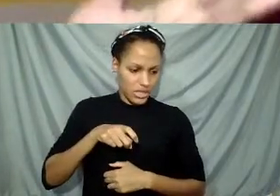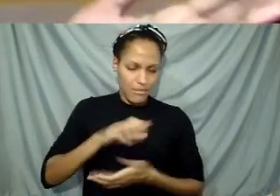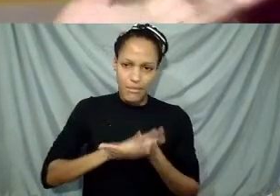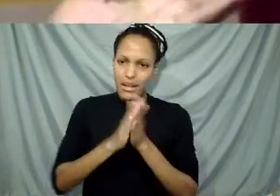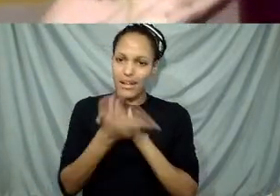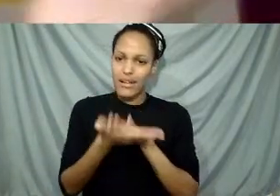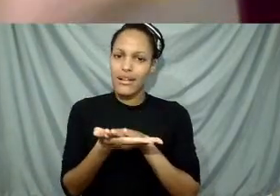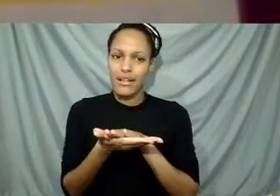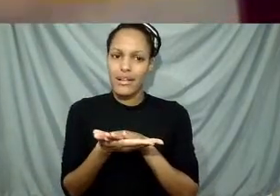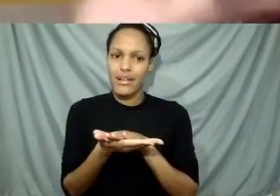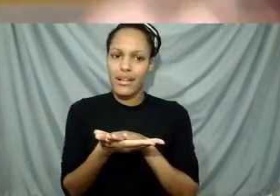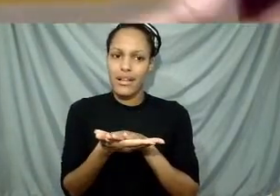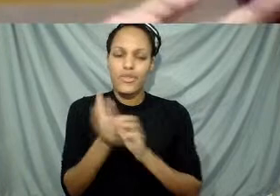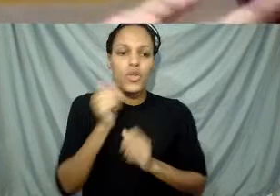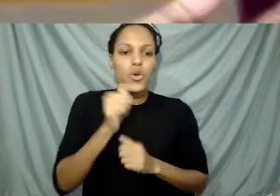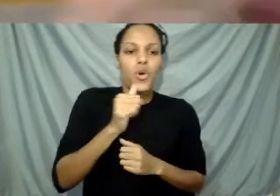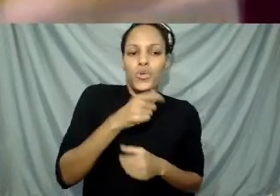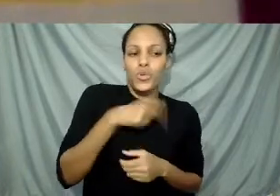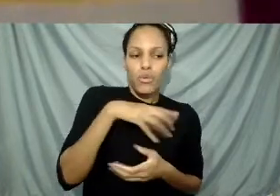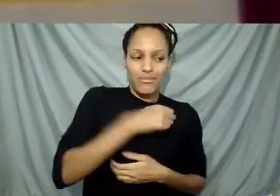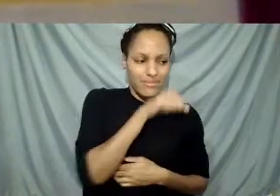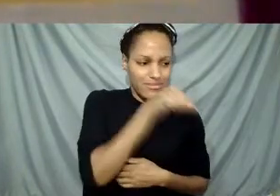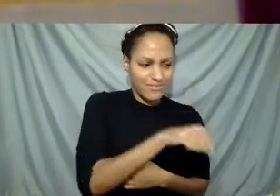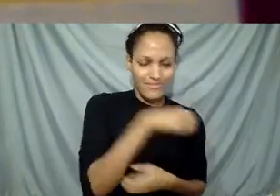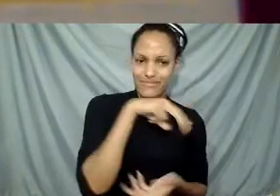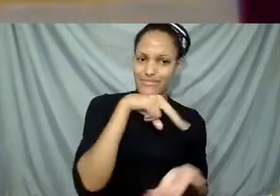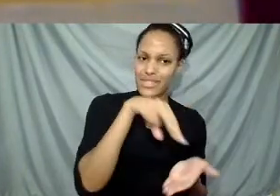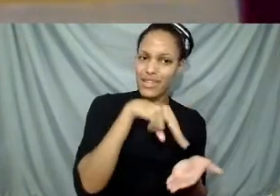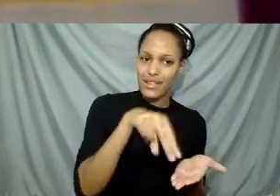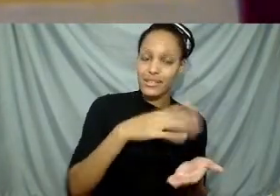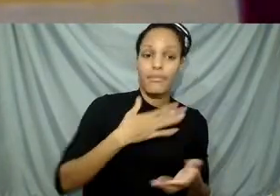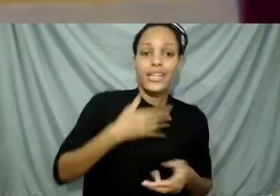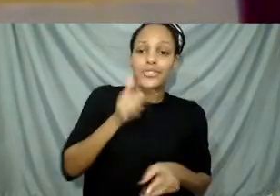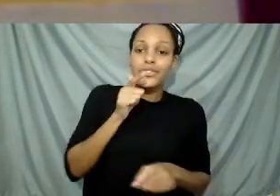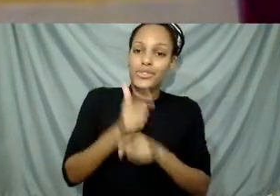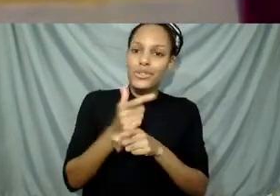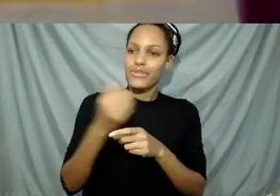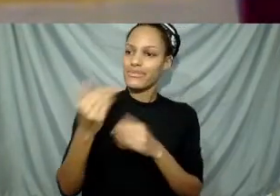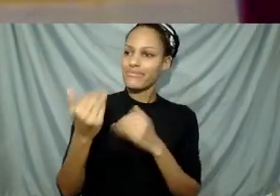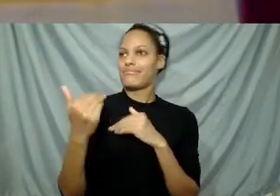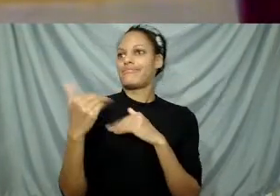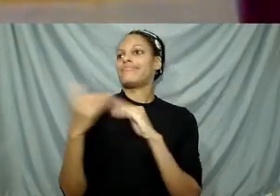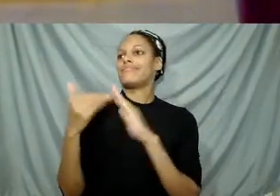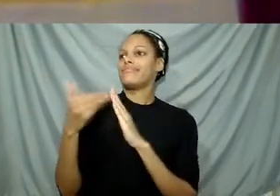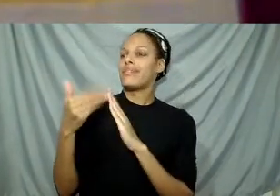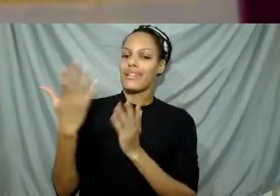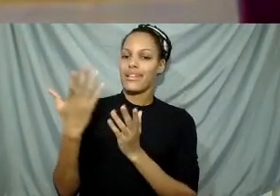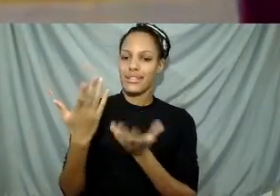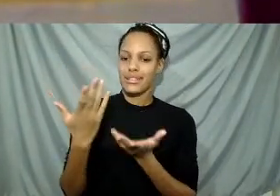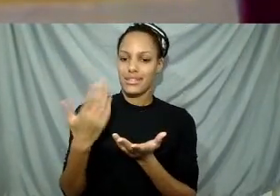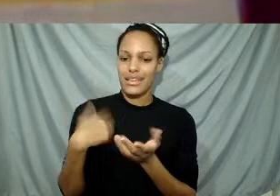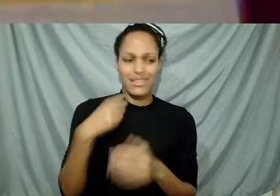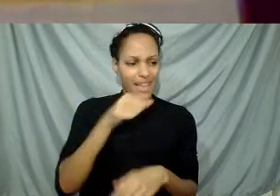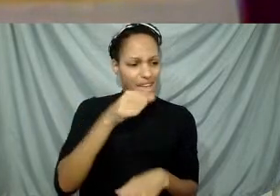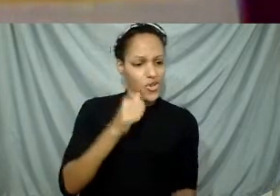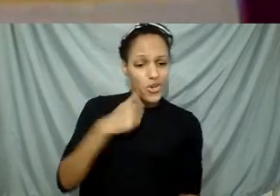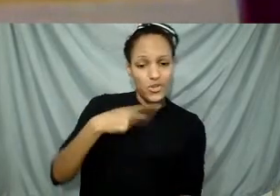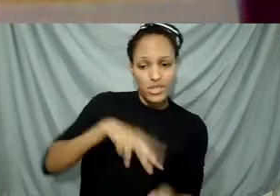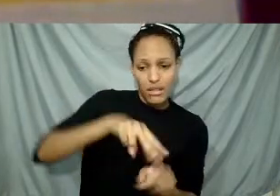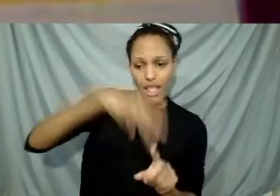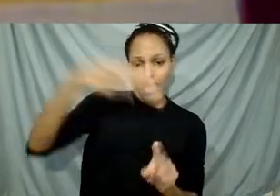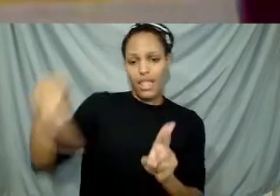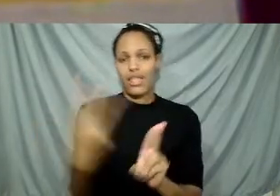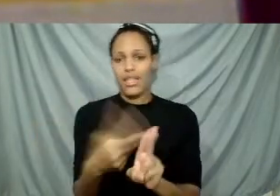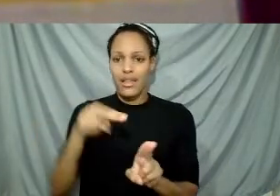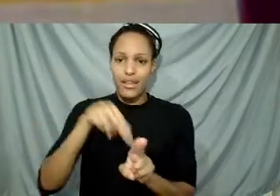making dances from when I was young. You know, my sister reminded me, like, I used to flip off her back all the time. So when I